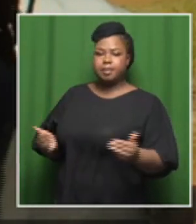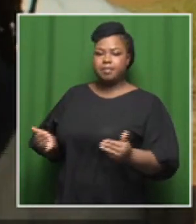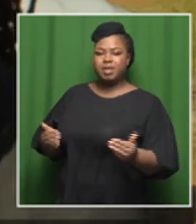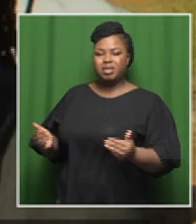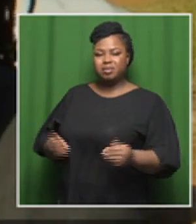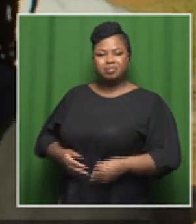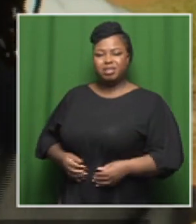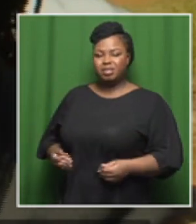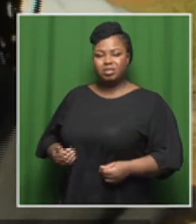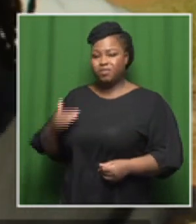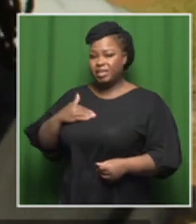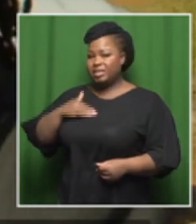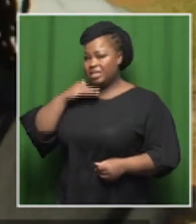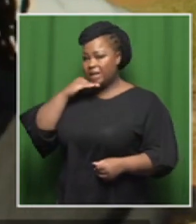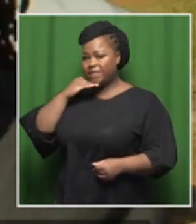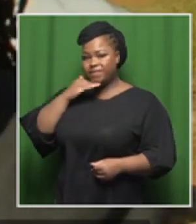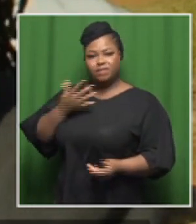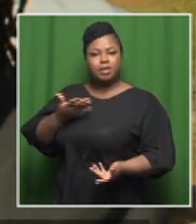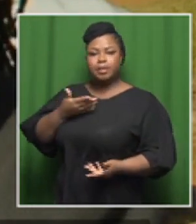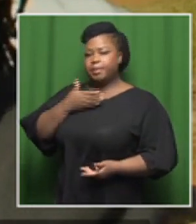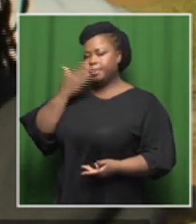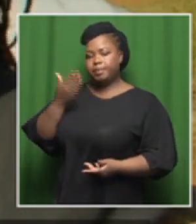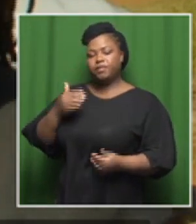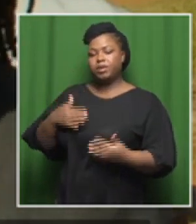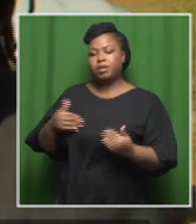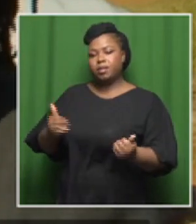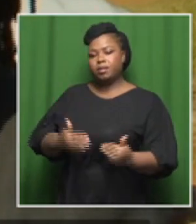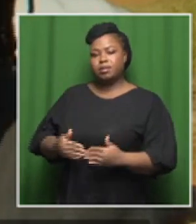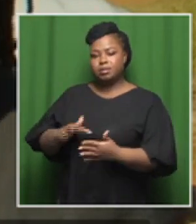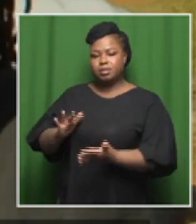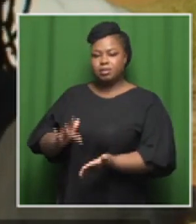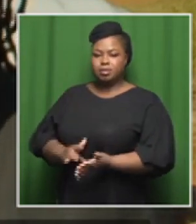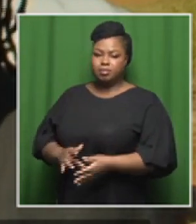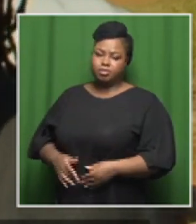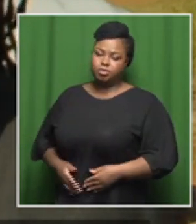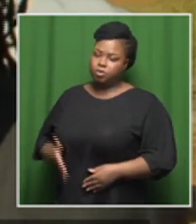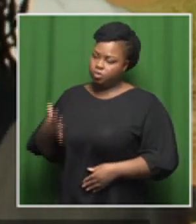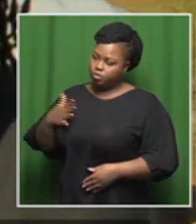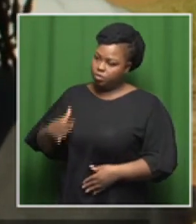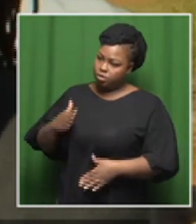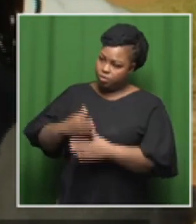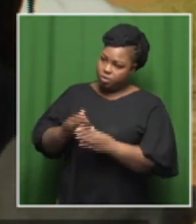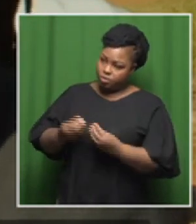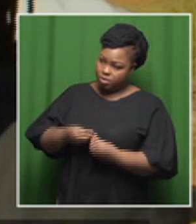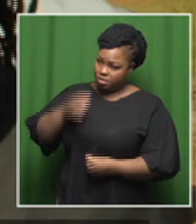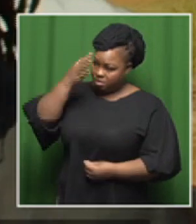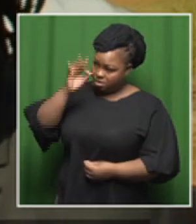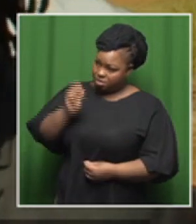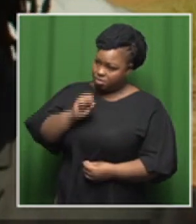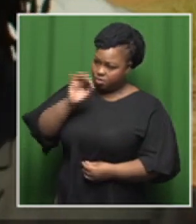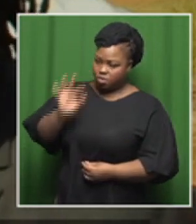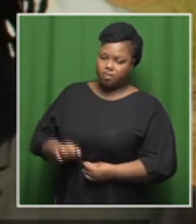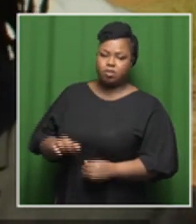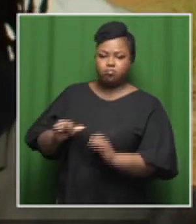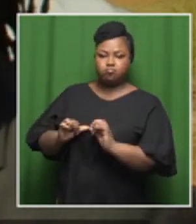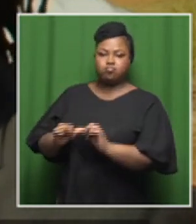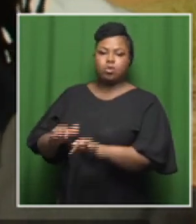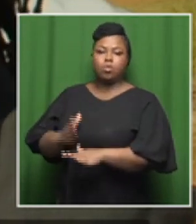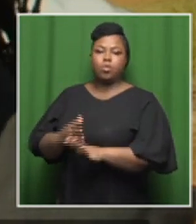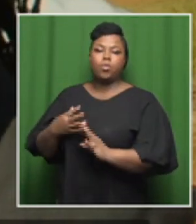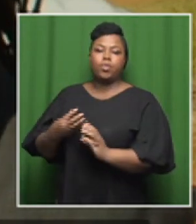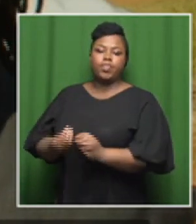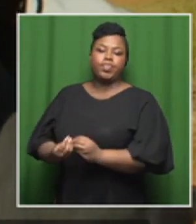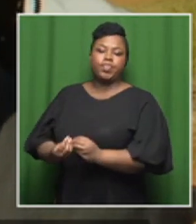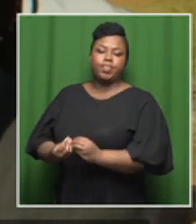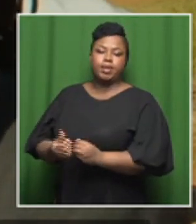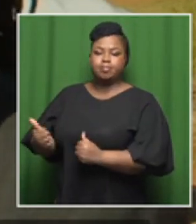the supplies to a given healthcare center. So we want to work with the government of South Africa, or continue to work with the government of South Africa and